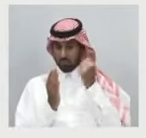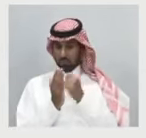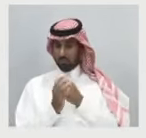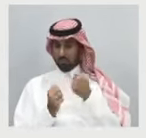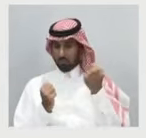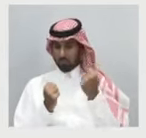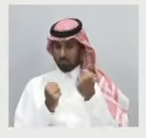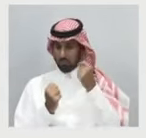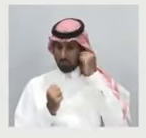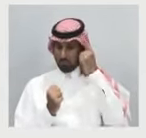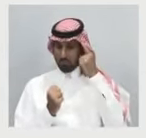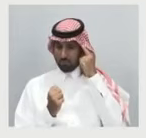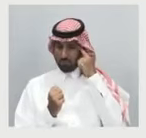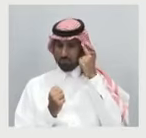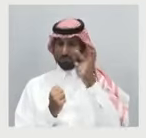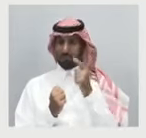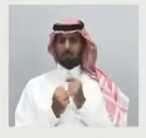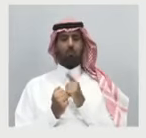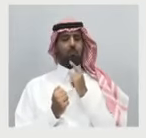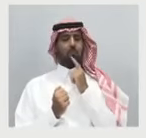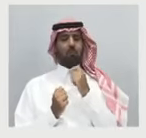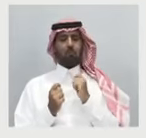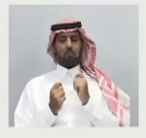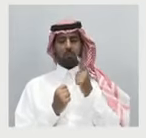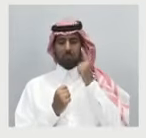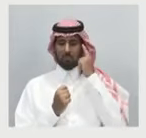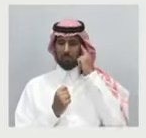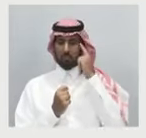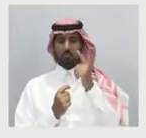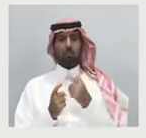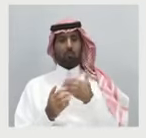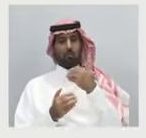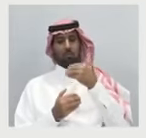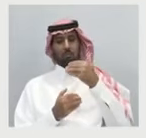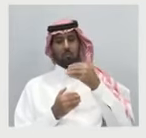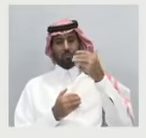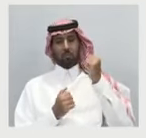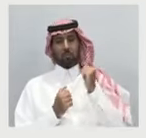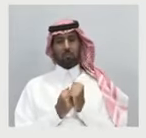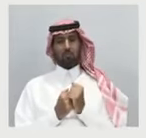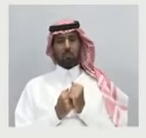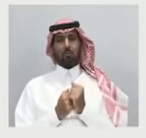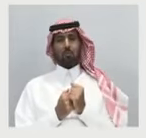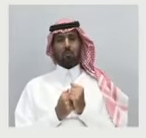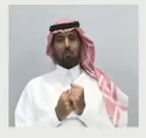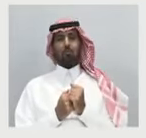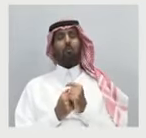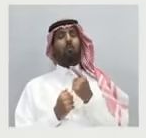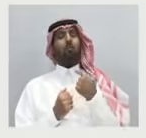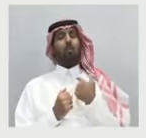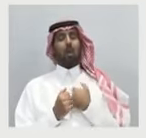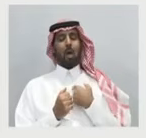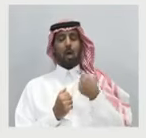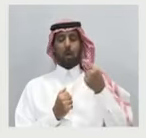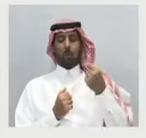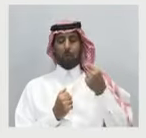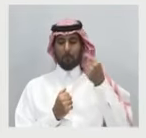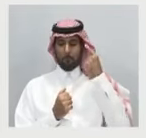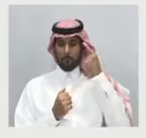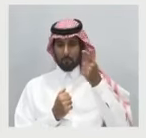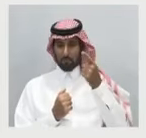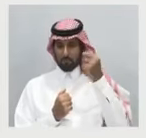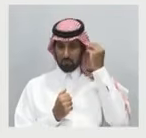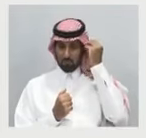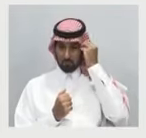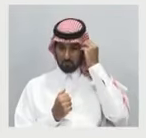professional. I welcome challenge and strive for continued excellence. I am an experienced and